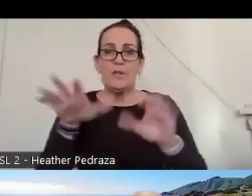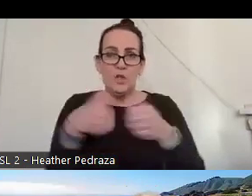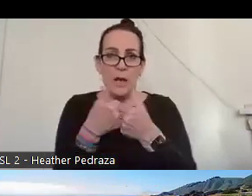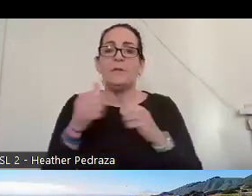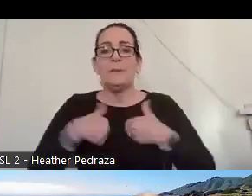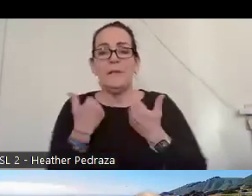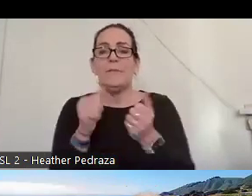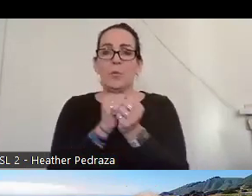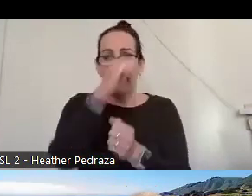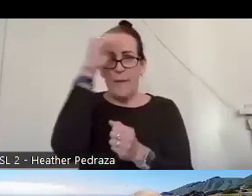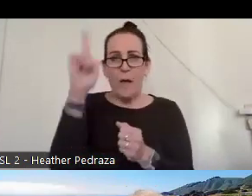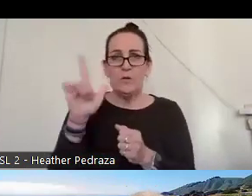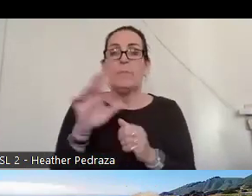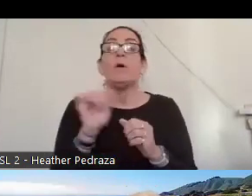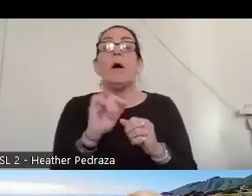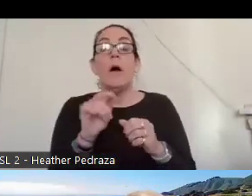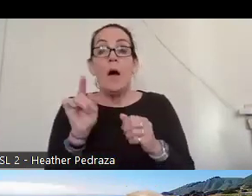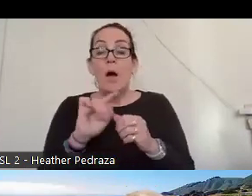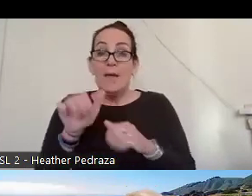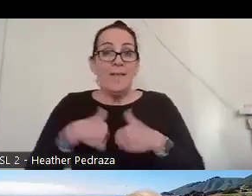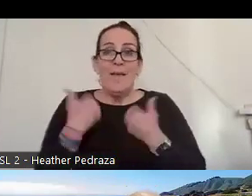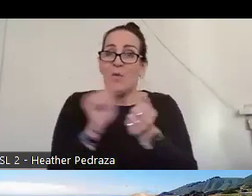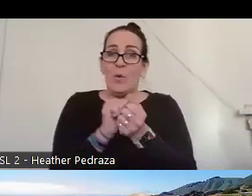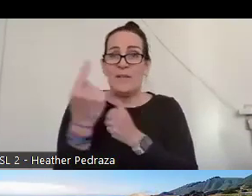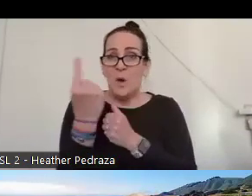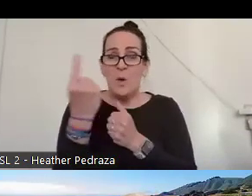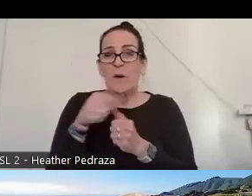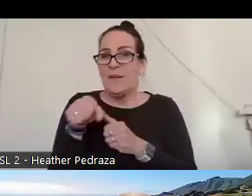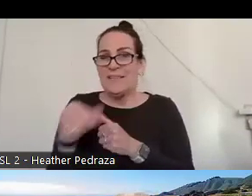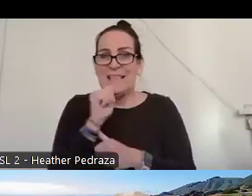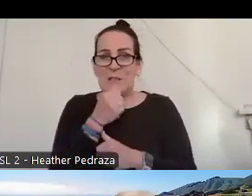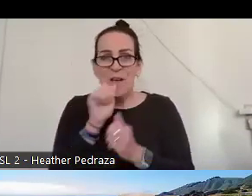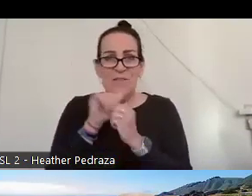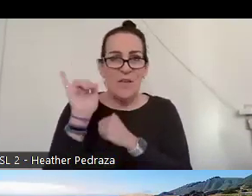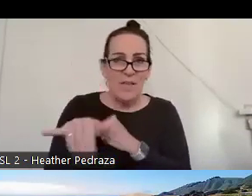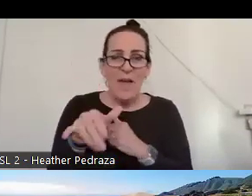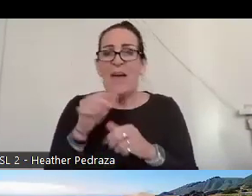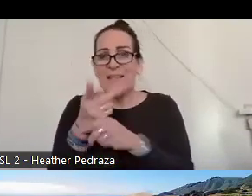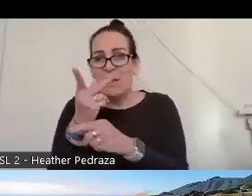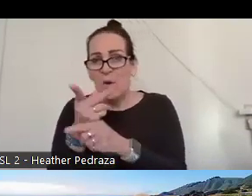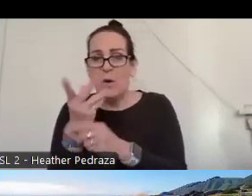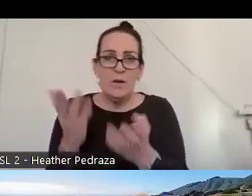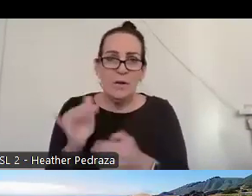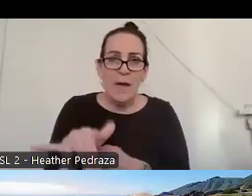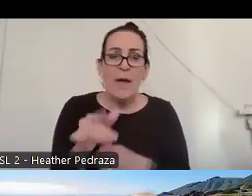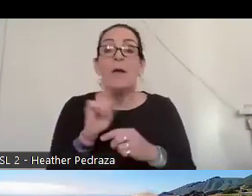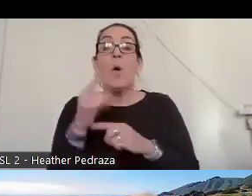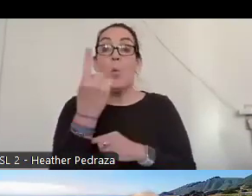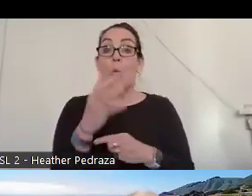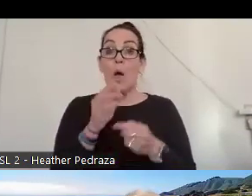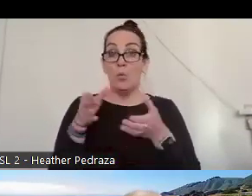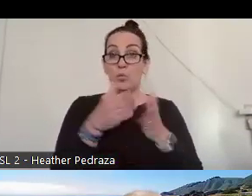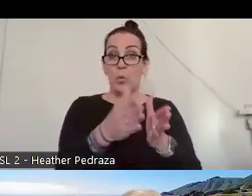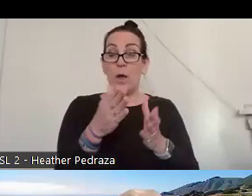of being a caregiver for someone who is living with a dementia. And so one possible path to trying to